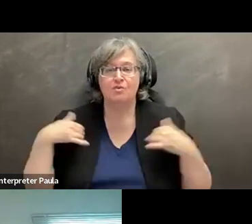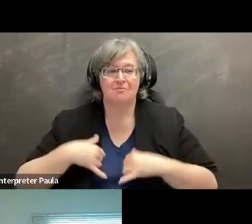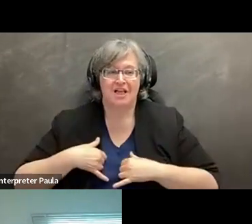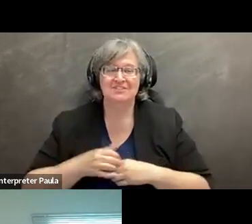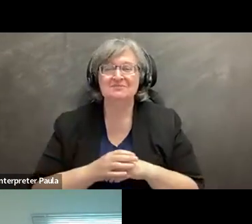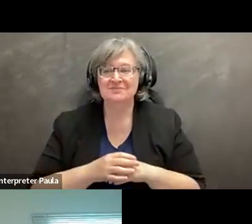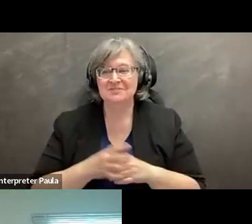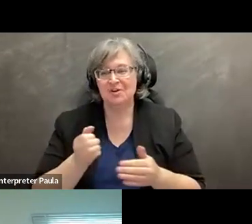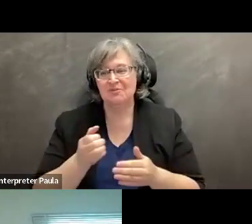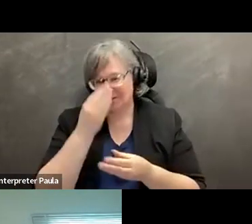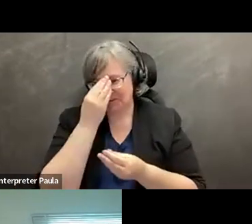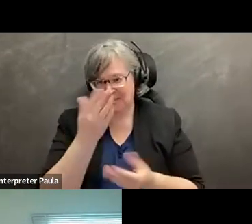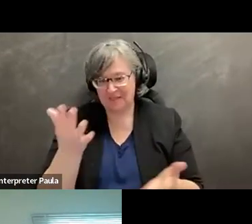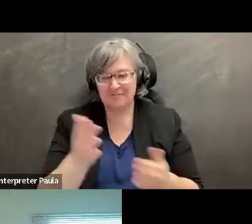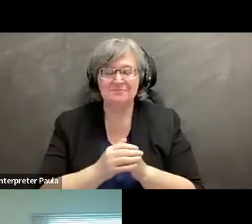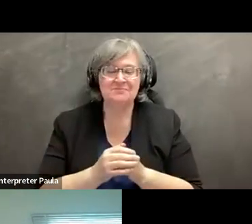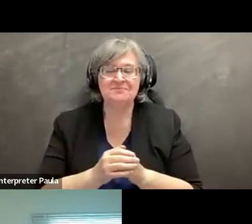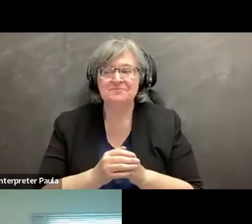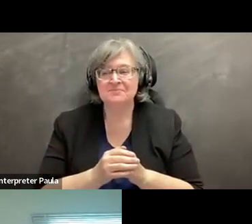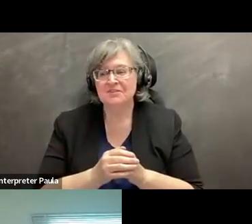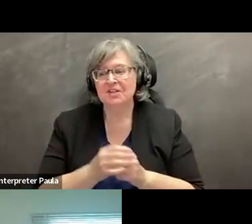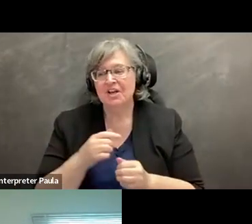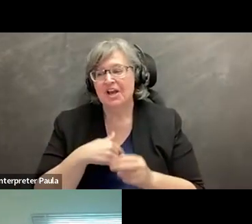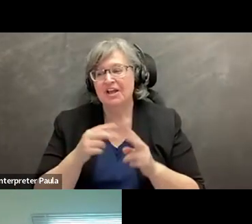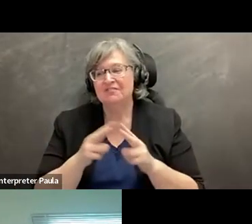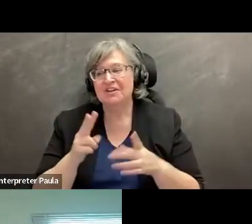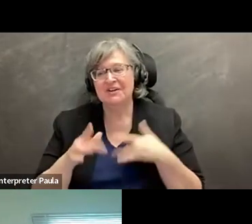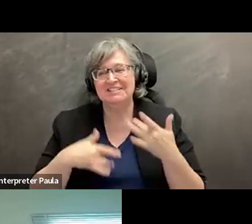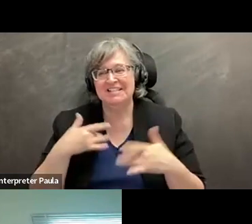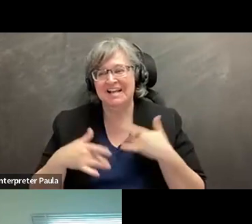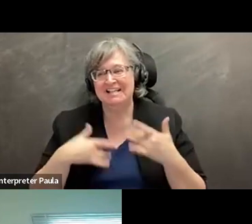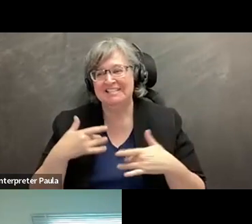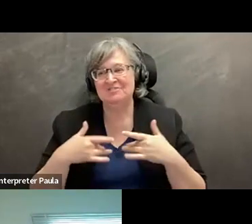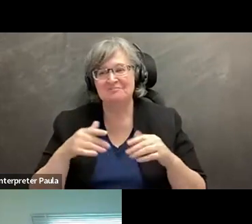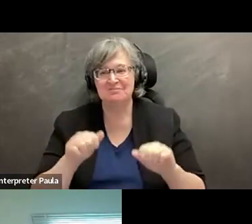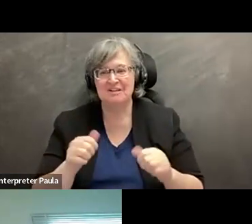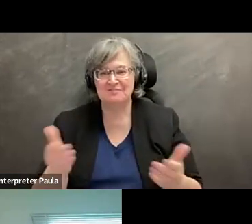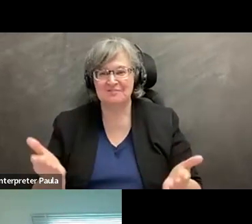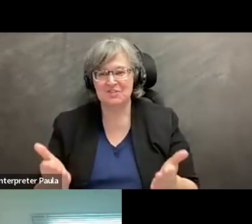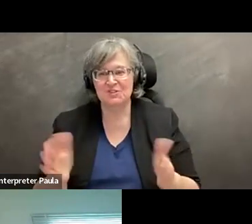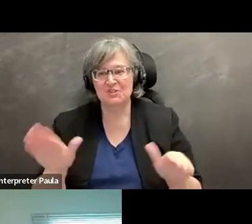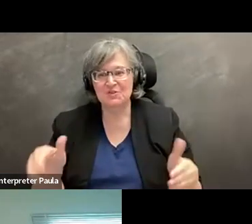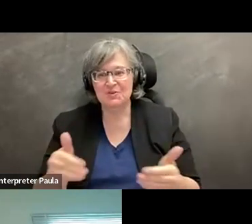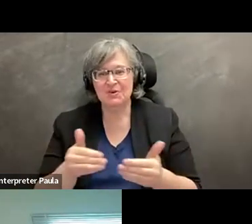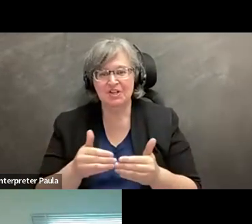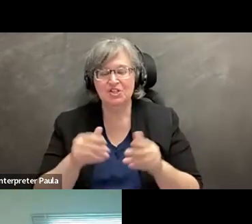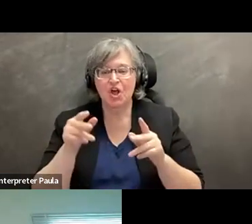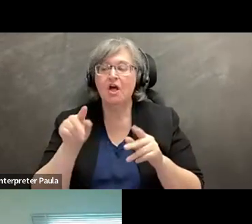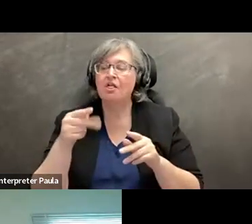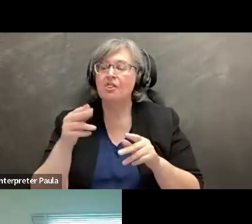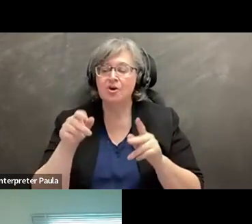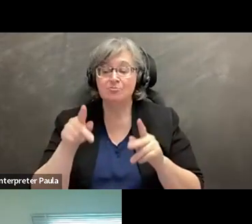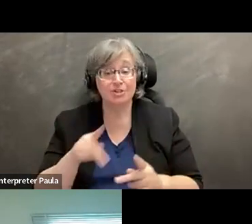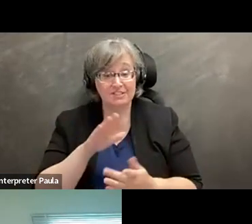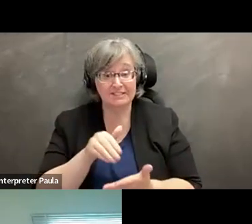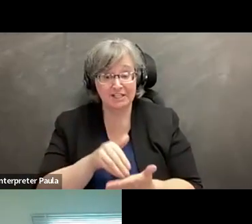So I wanted to offer that first. I'm very excited to be able to be here to introduce the Person Center, but to